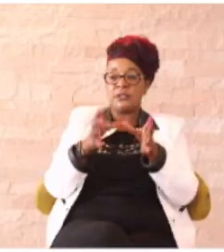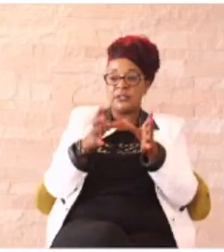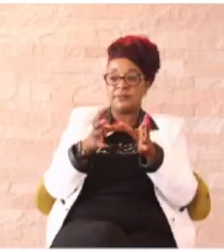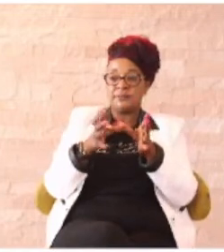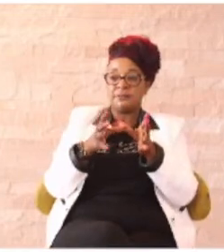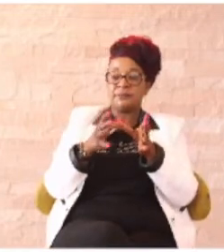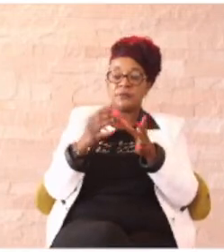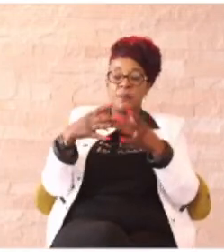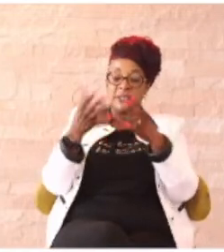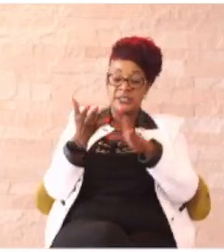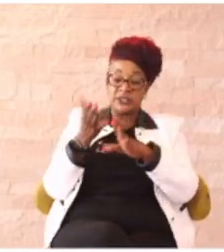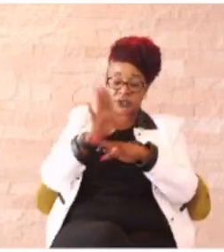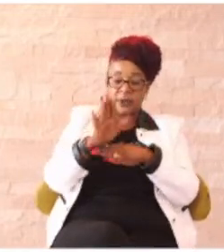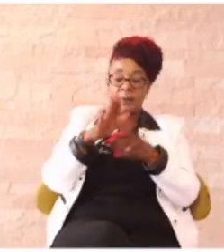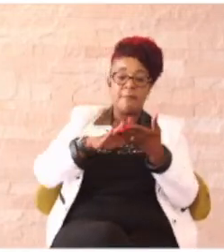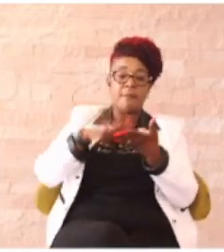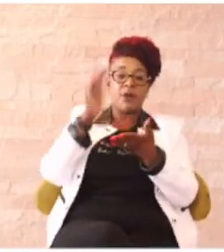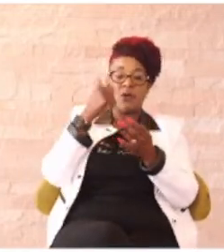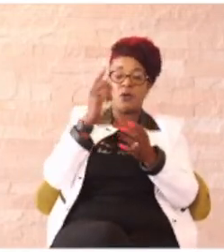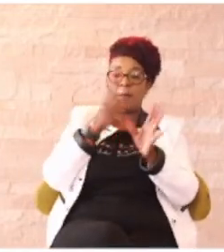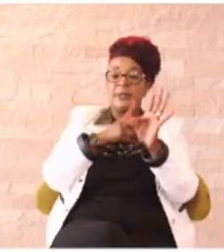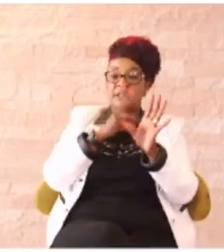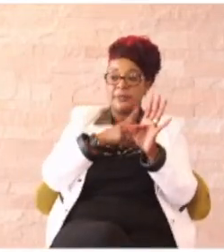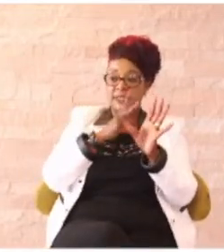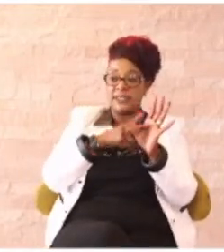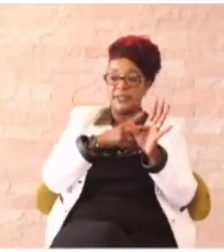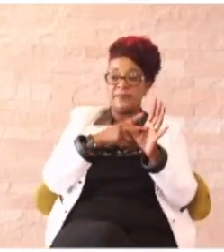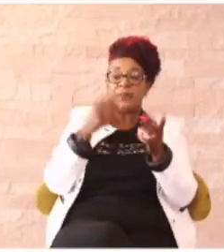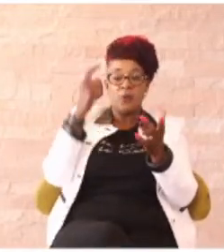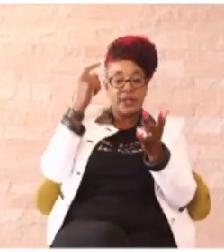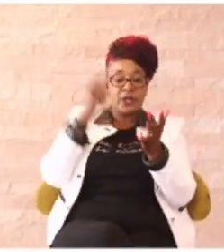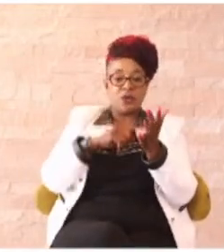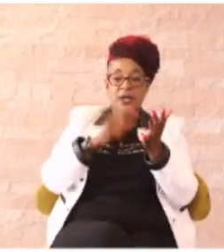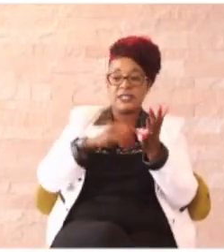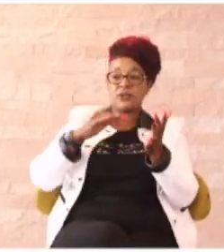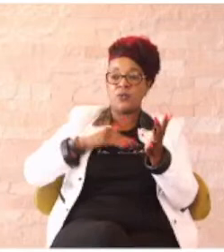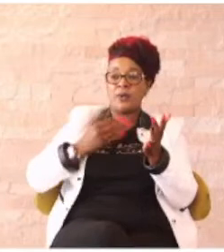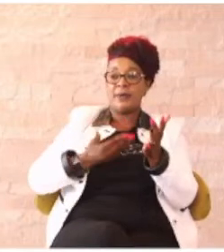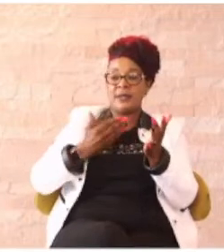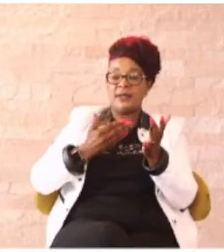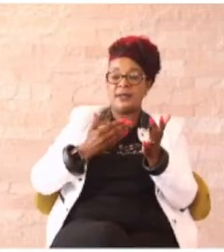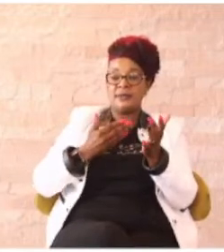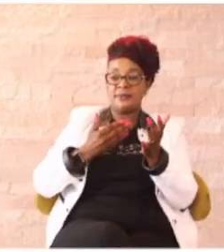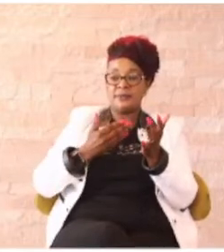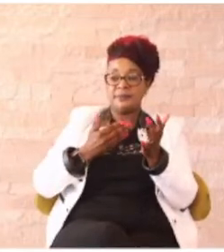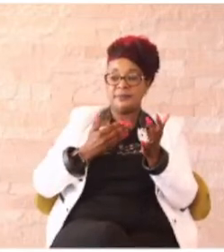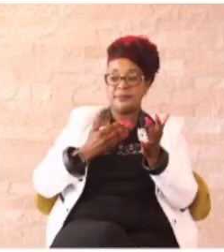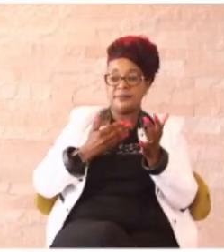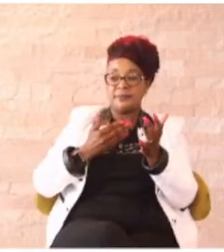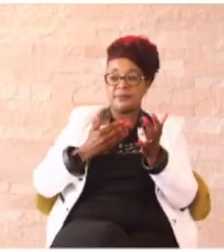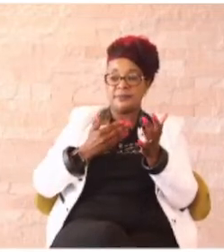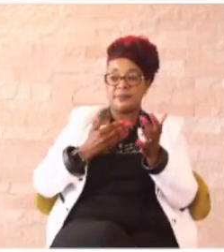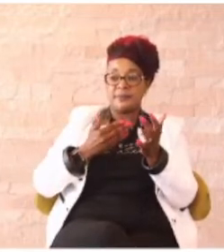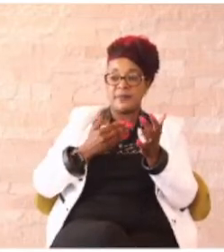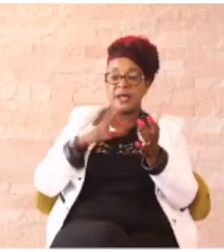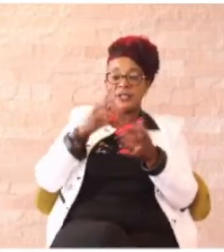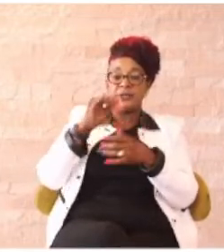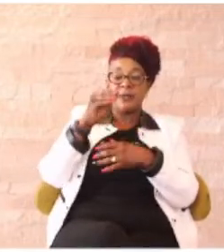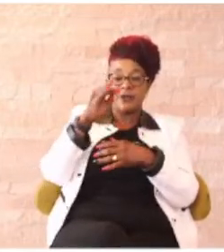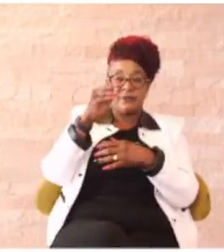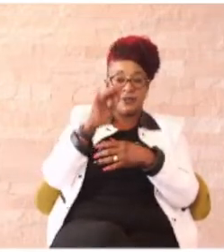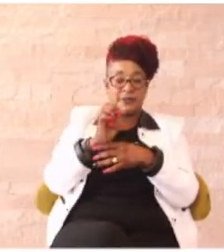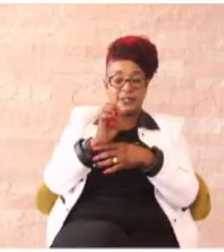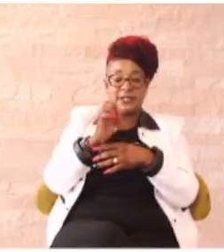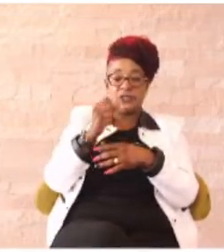have demonstrated the action that they recognize women's unpaid care work and the division of labor.